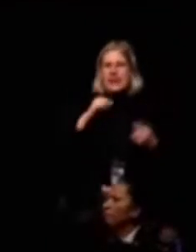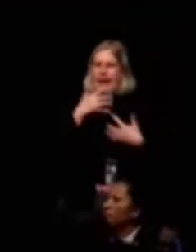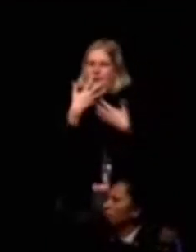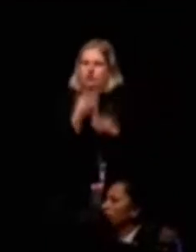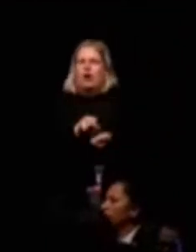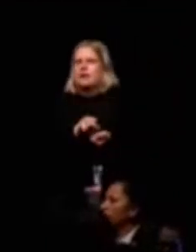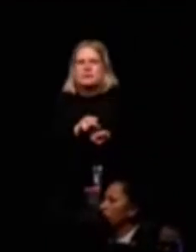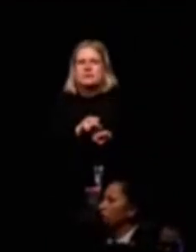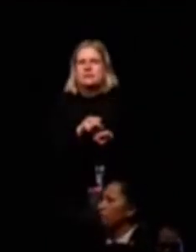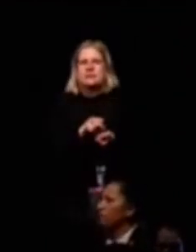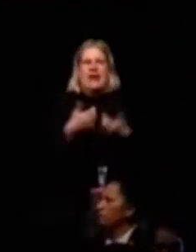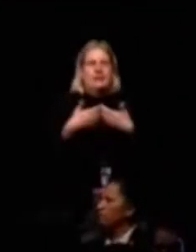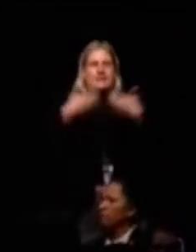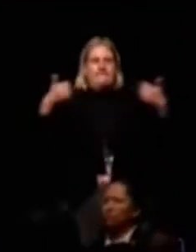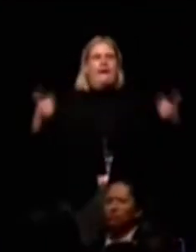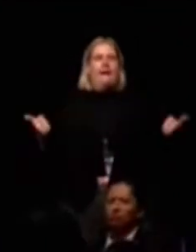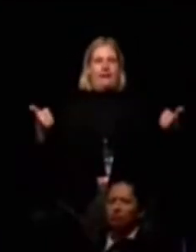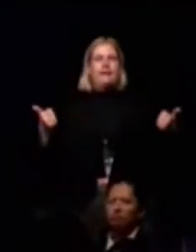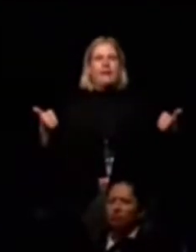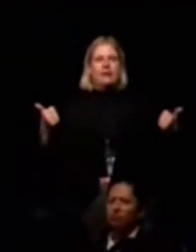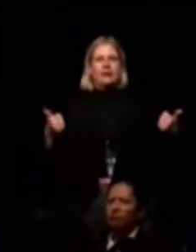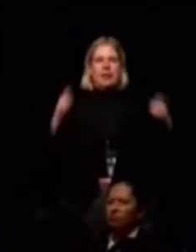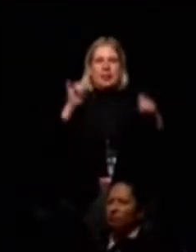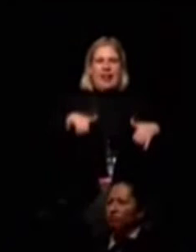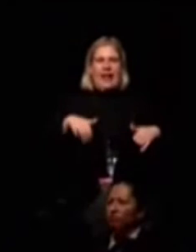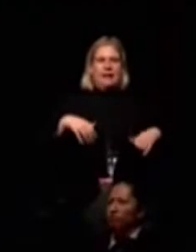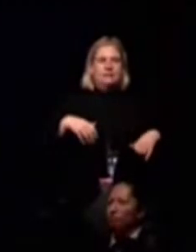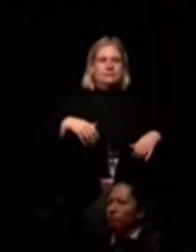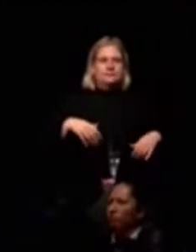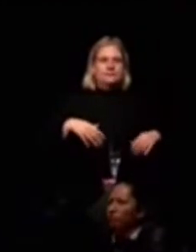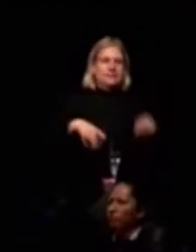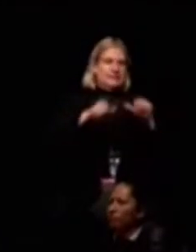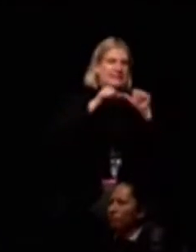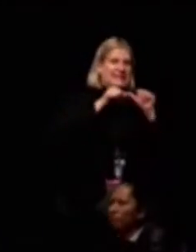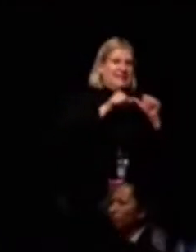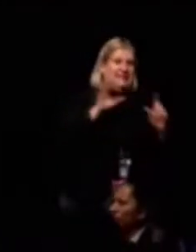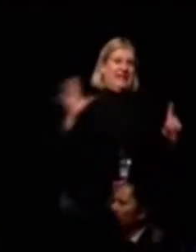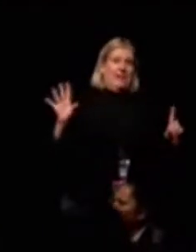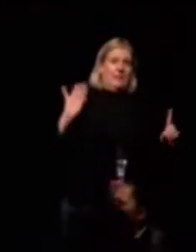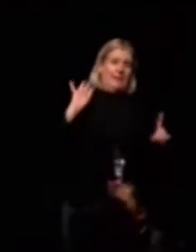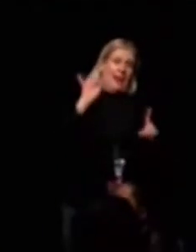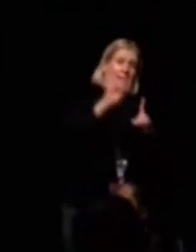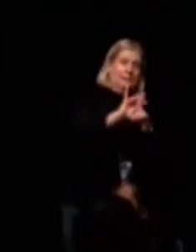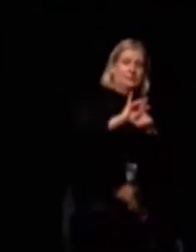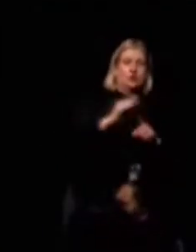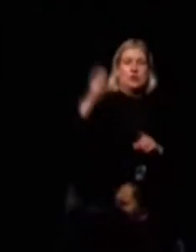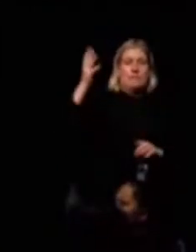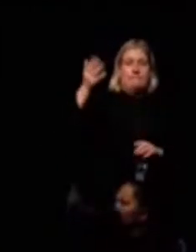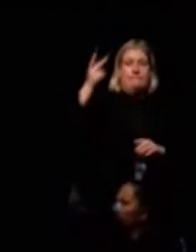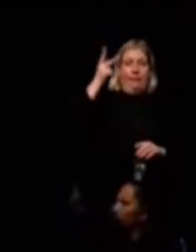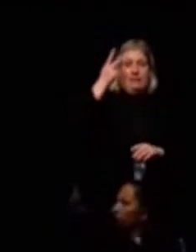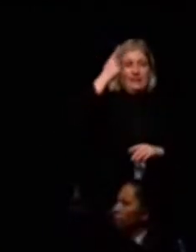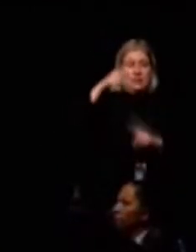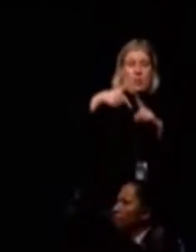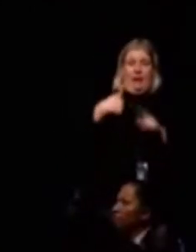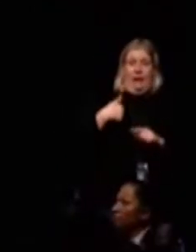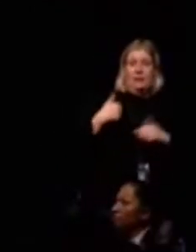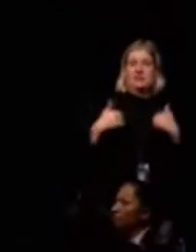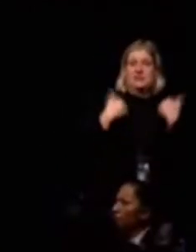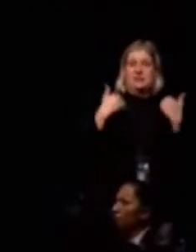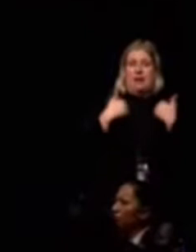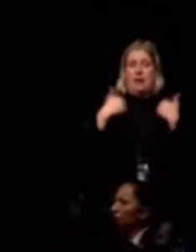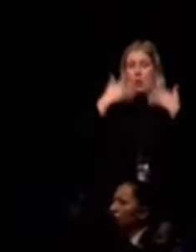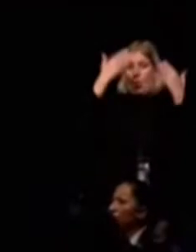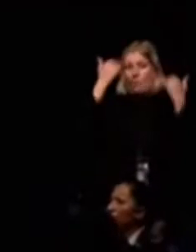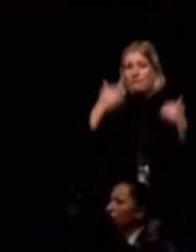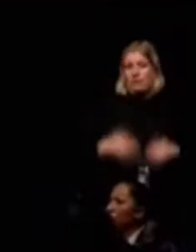distrust, and divide that permeated our politics when I was a young, idealistic Democrat. And yet